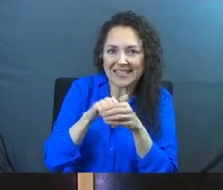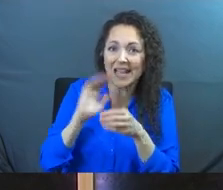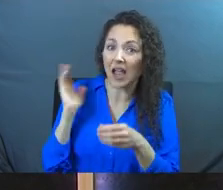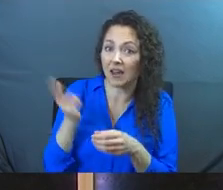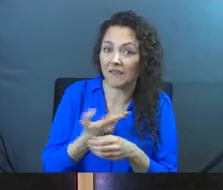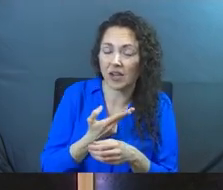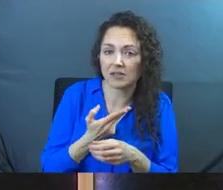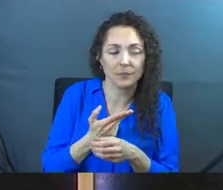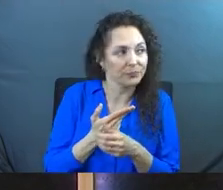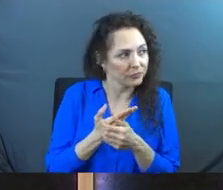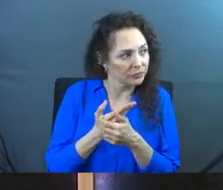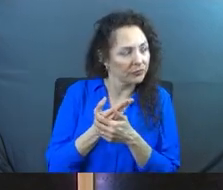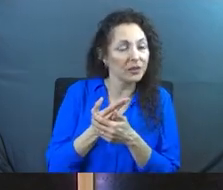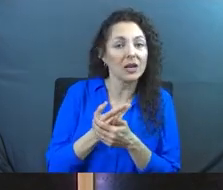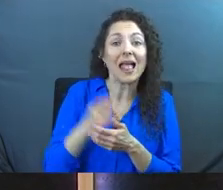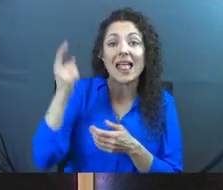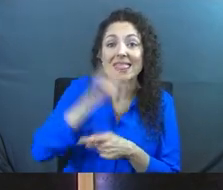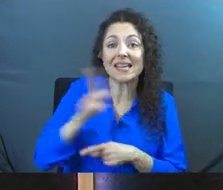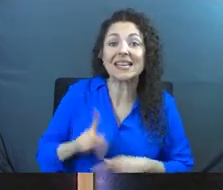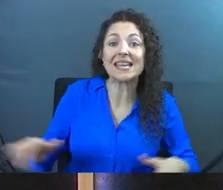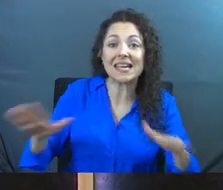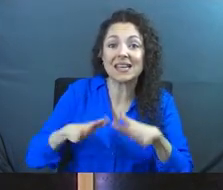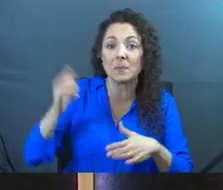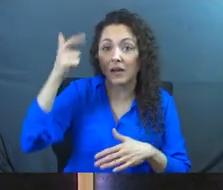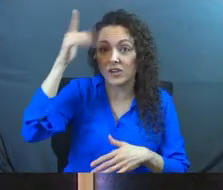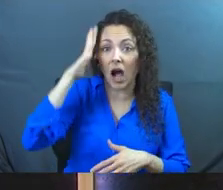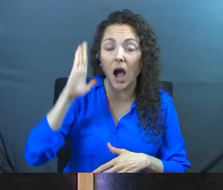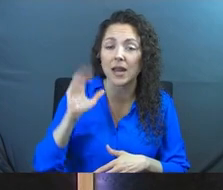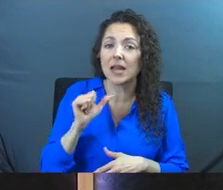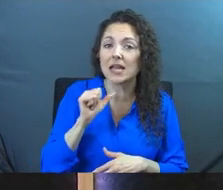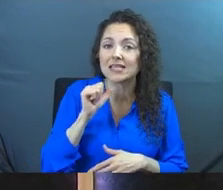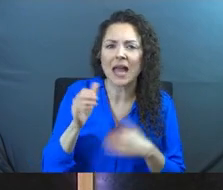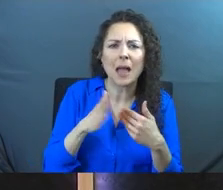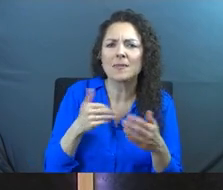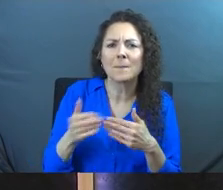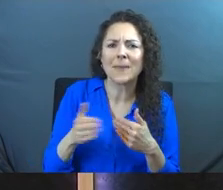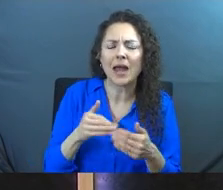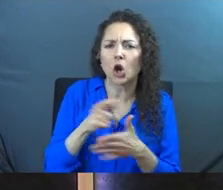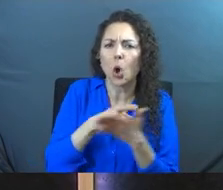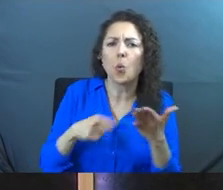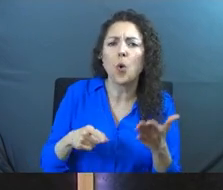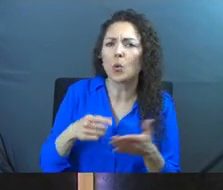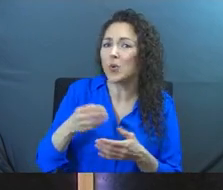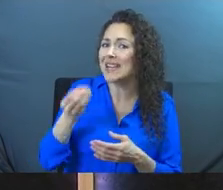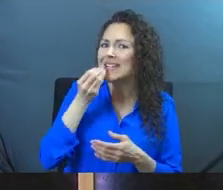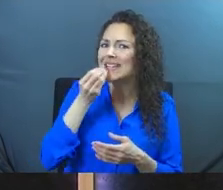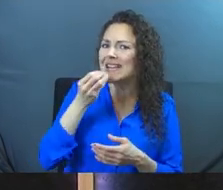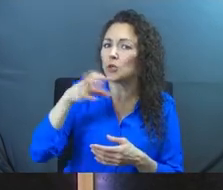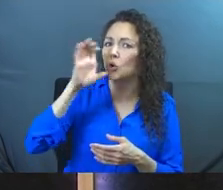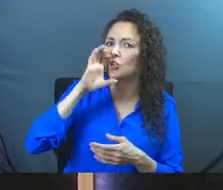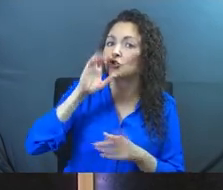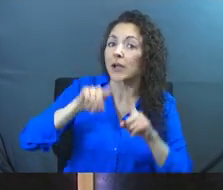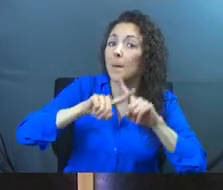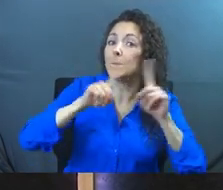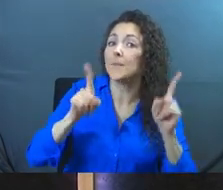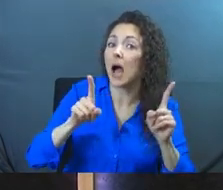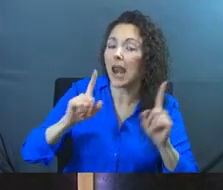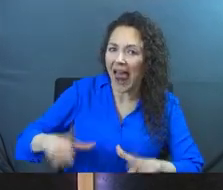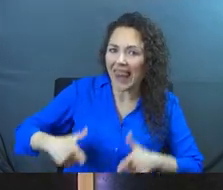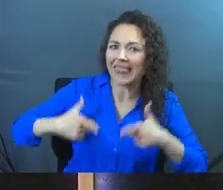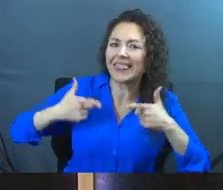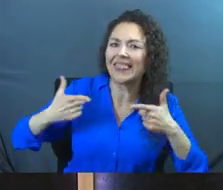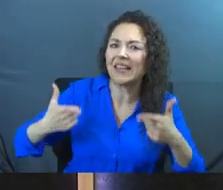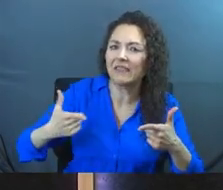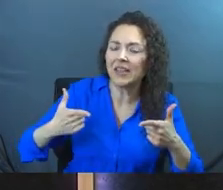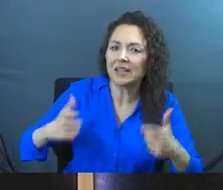17 says this: "For the kingdom of God is not a matter of what we eat or drink, but of living a life of goodness and peace